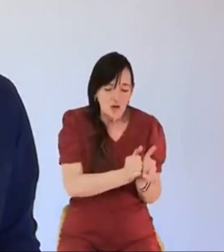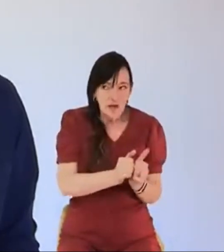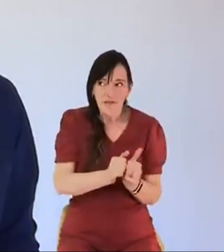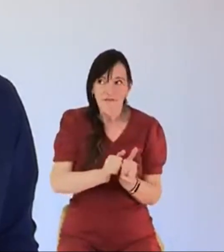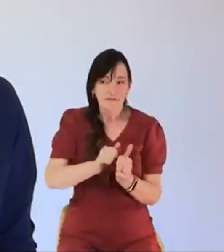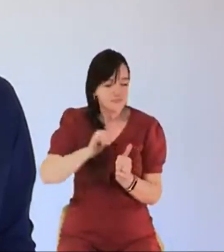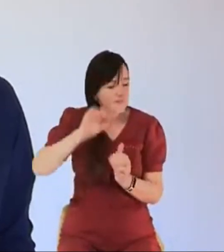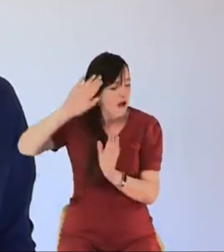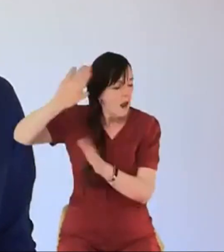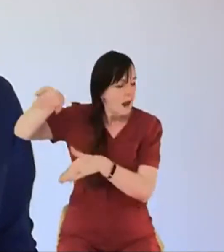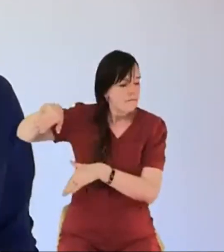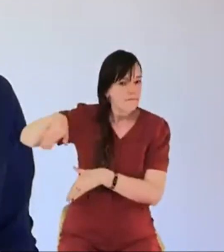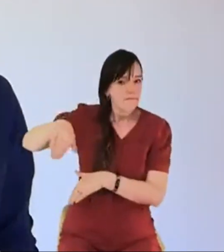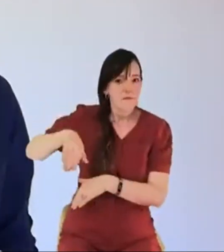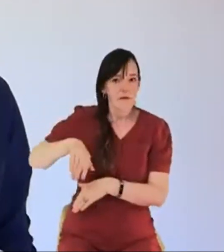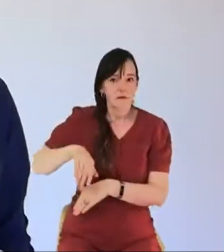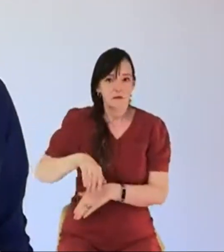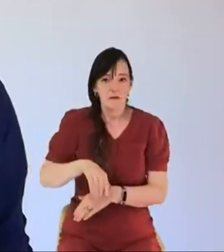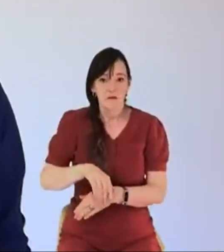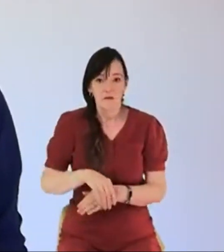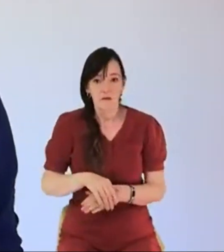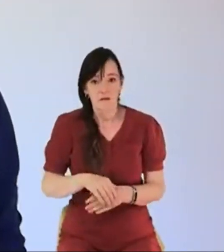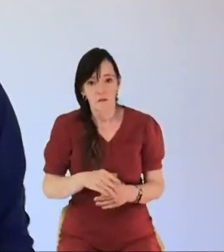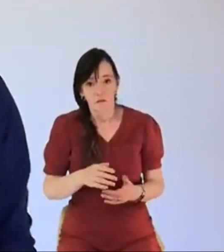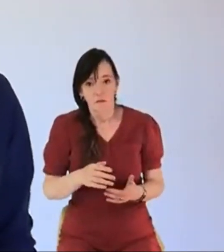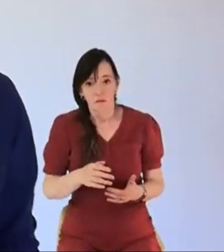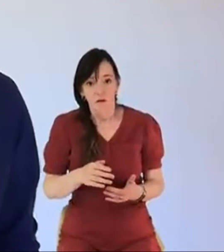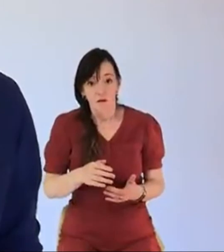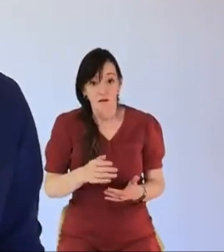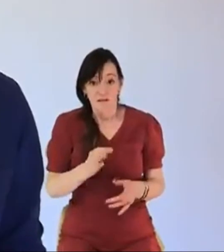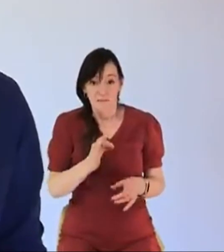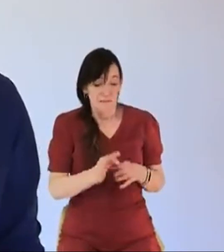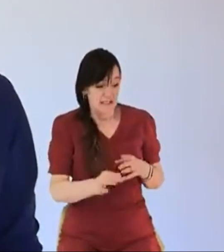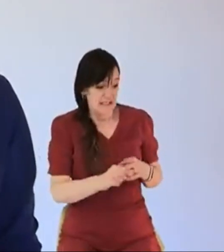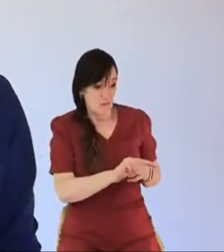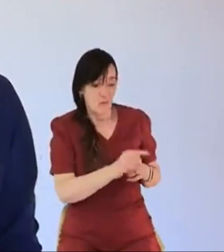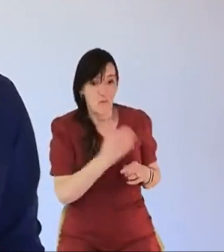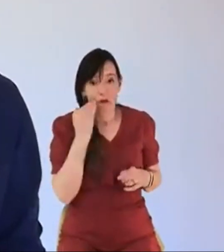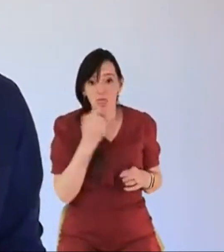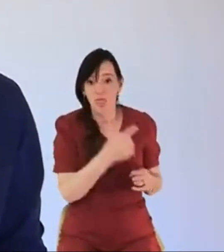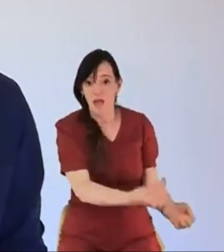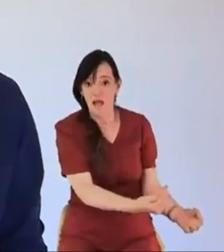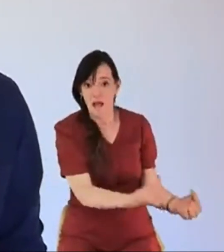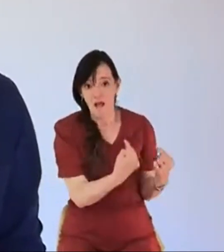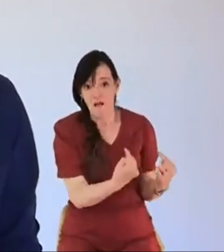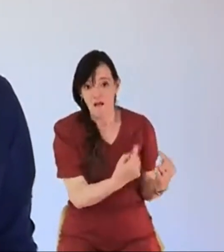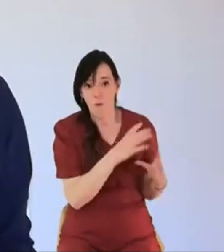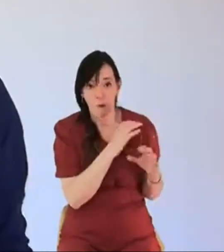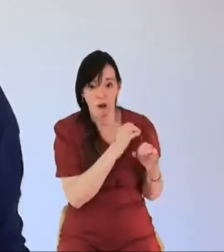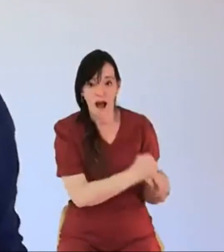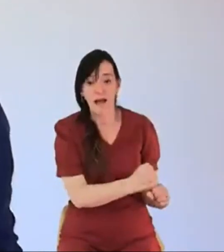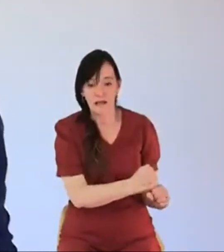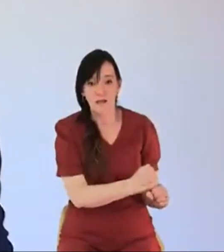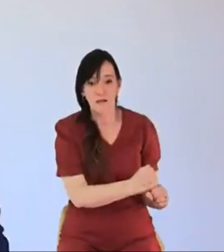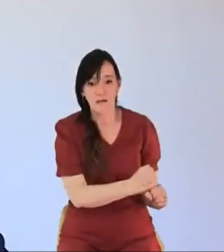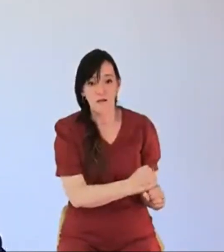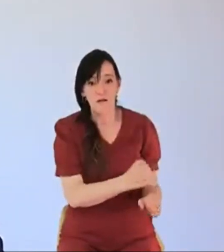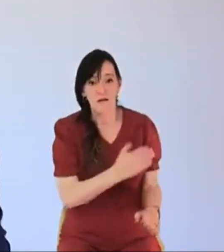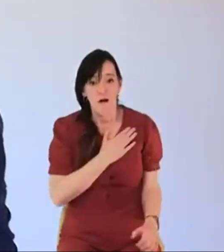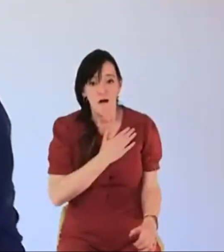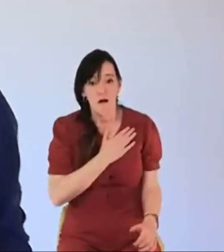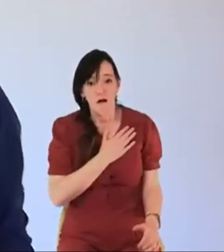especially when it costs us especially when they hate us for it it makes for heartache